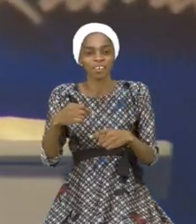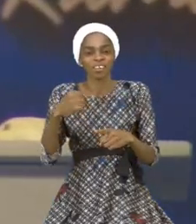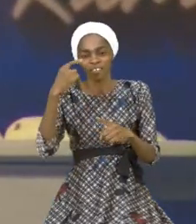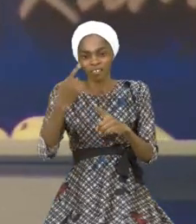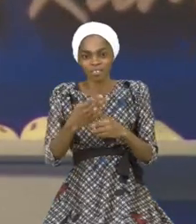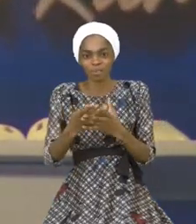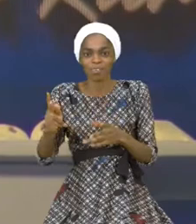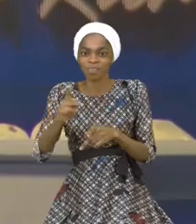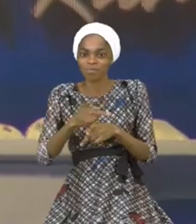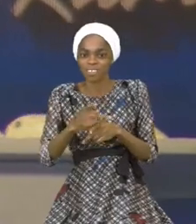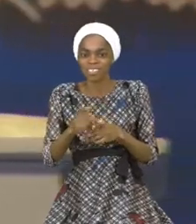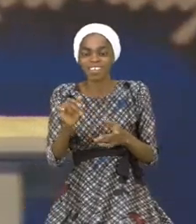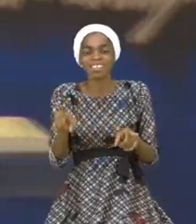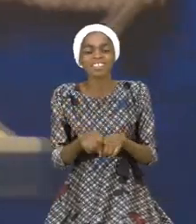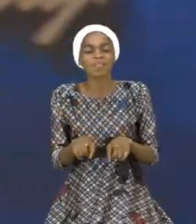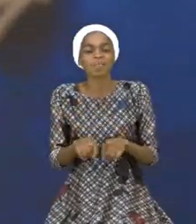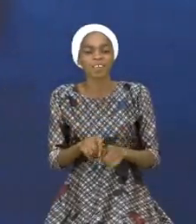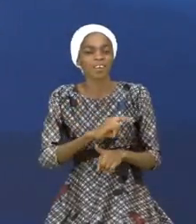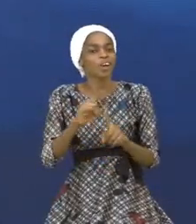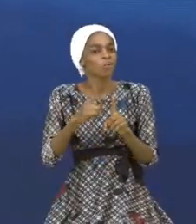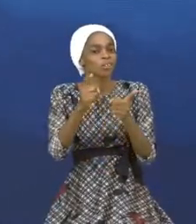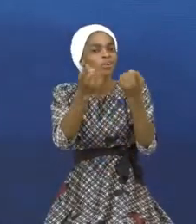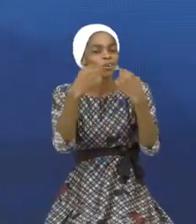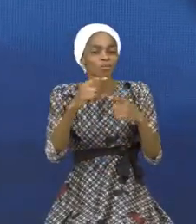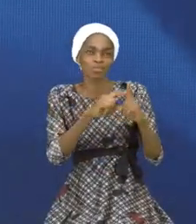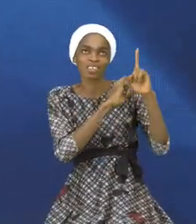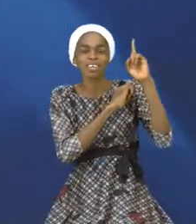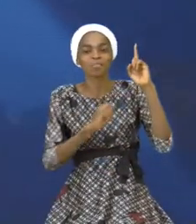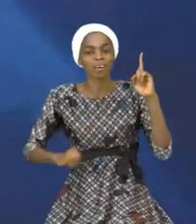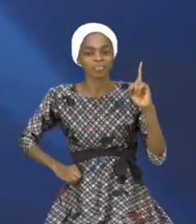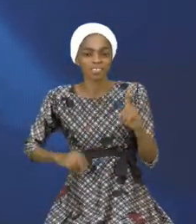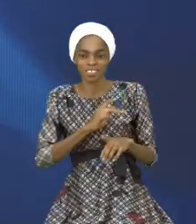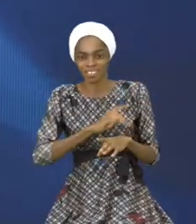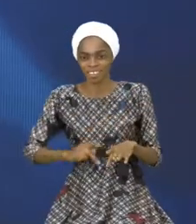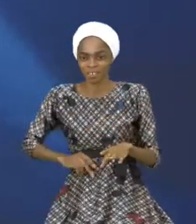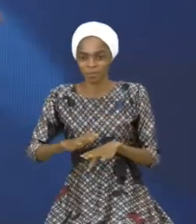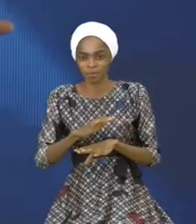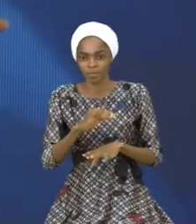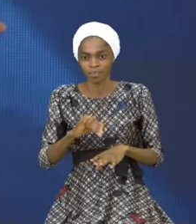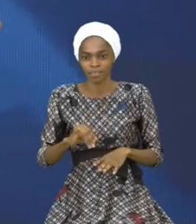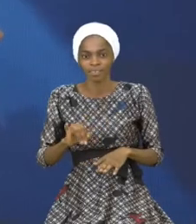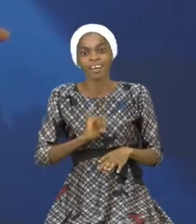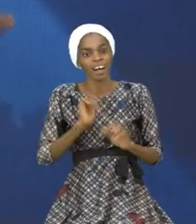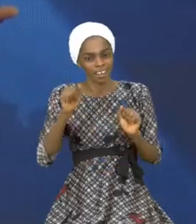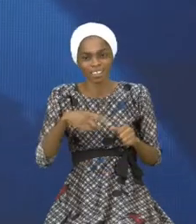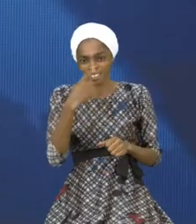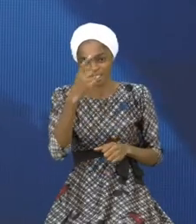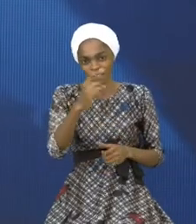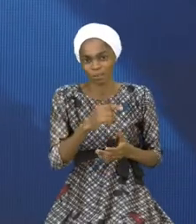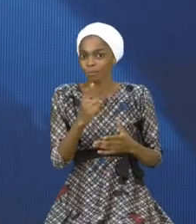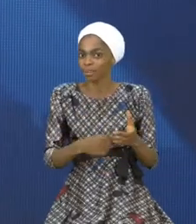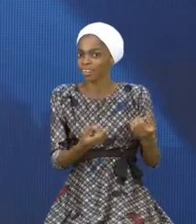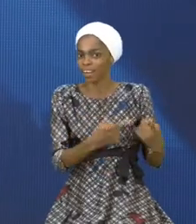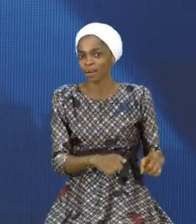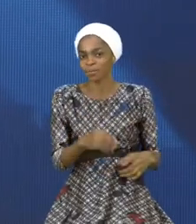The same thing when you come to Emmanuel's kingdom. I can tell you what happens